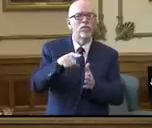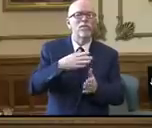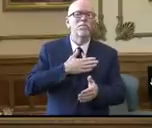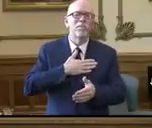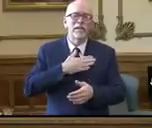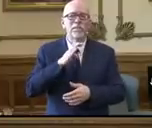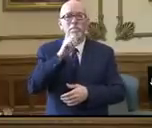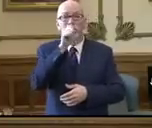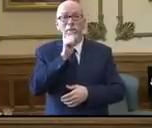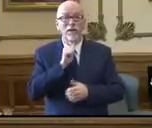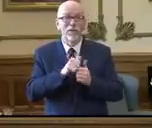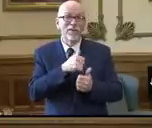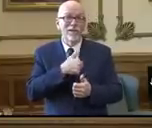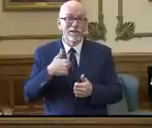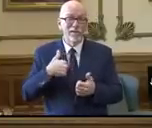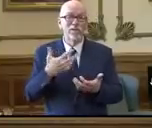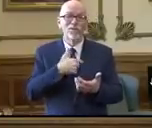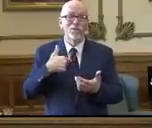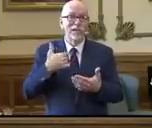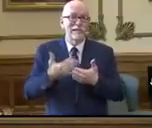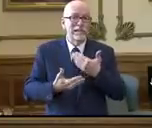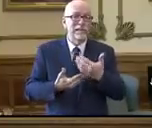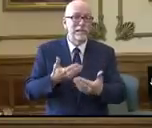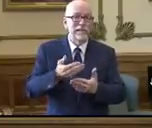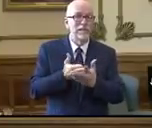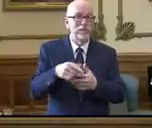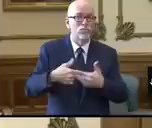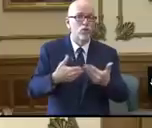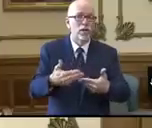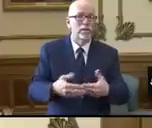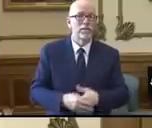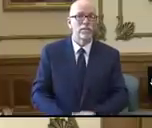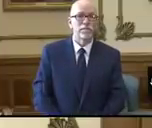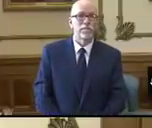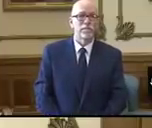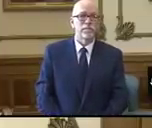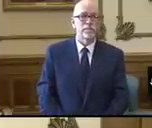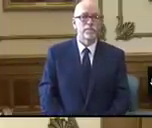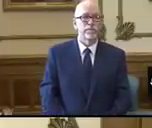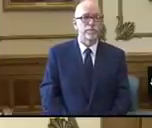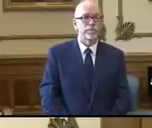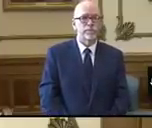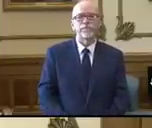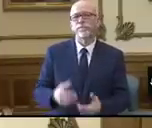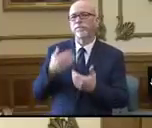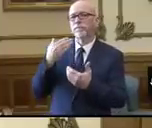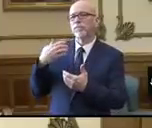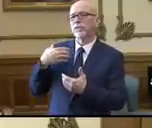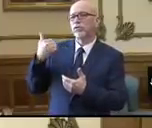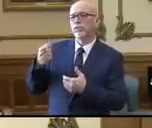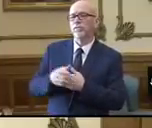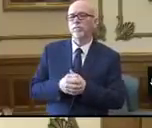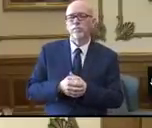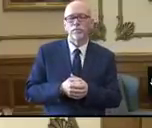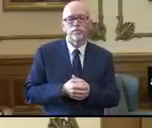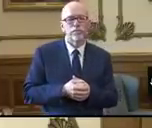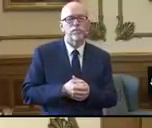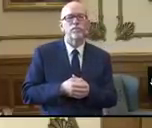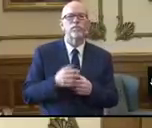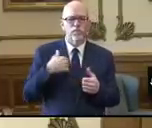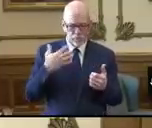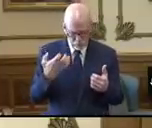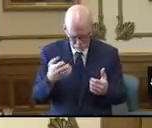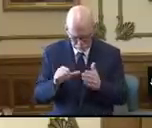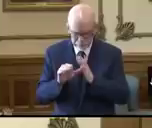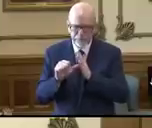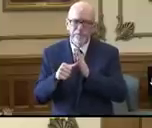with us as we move forward in this process. Thank you, Commissioner. Let me just underscore a